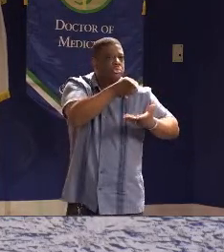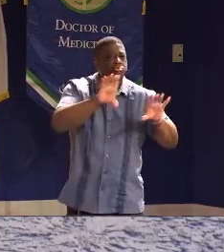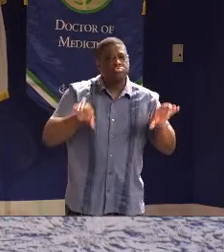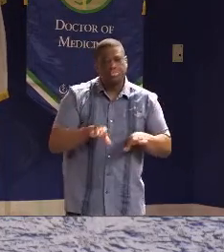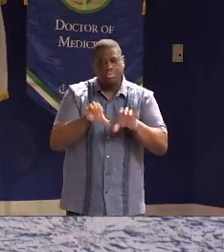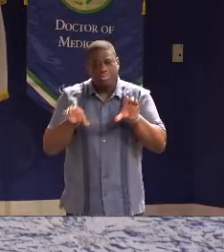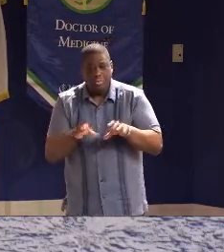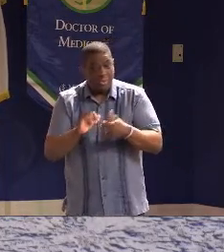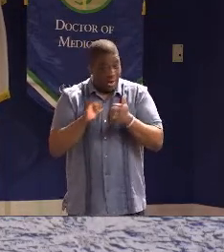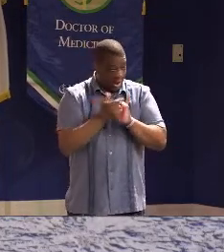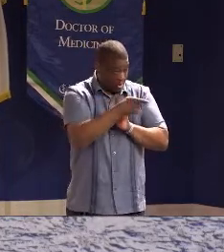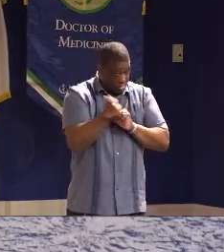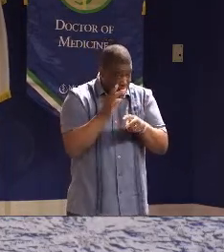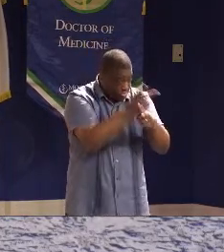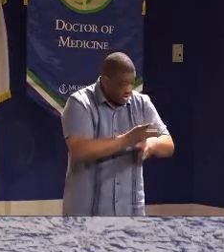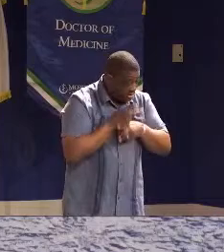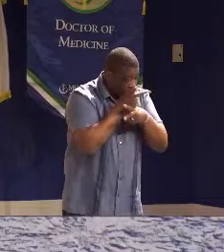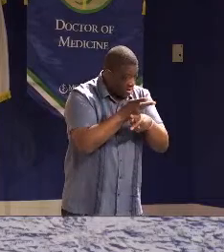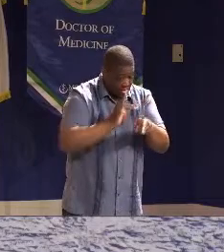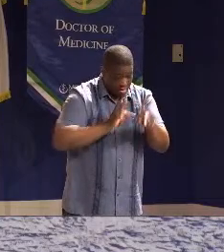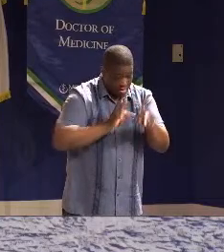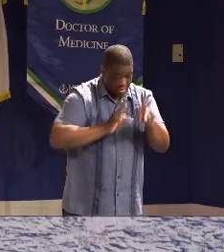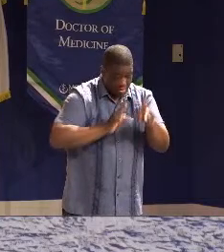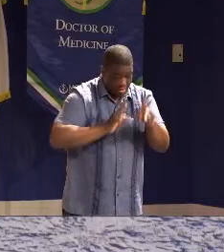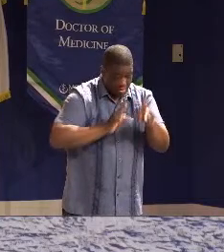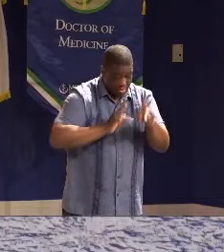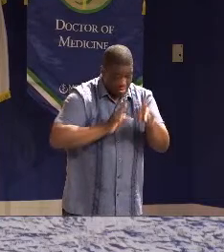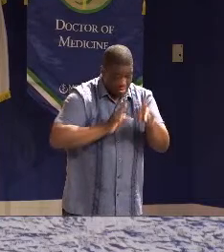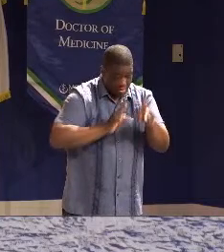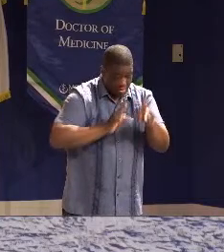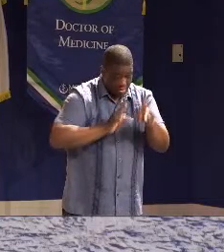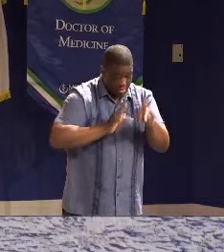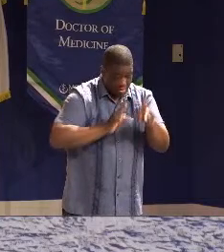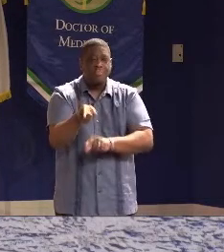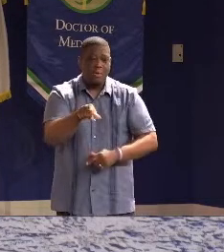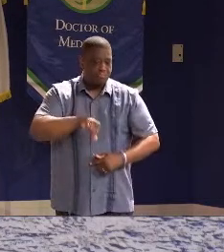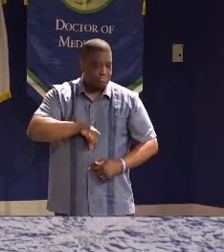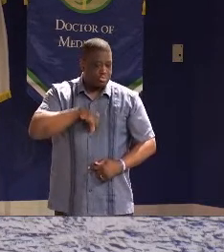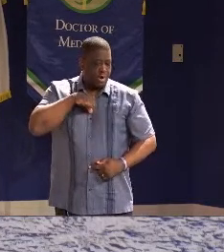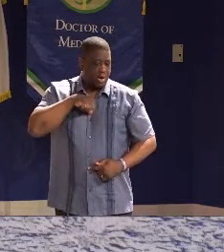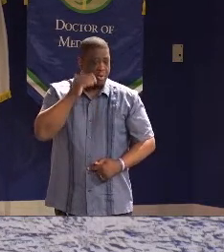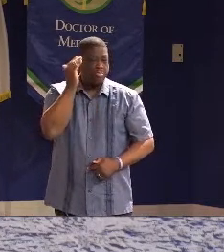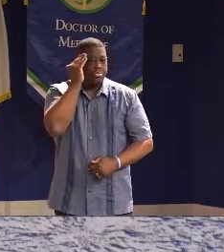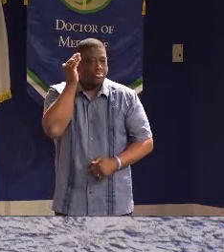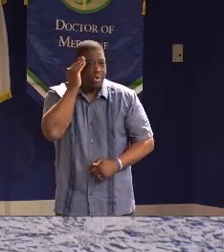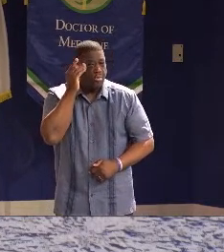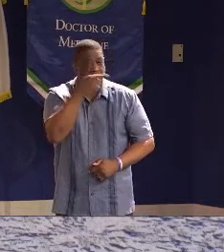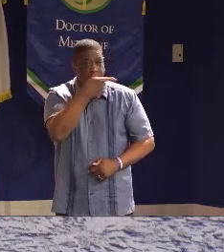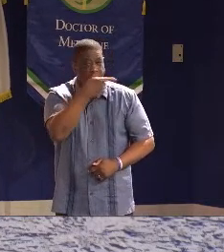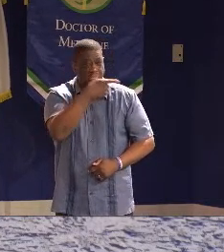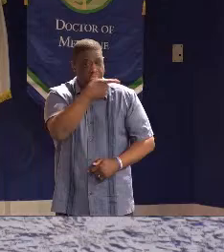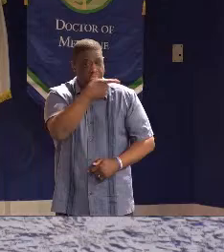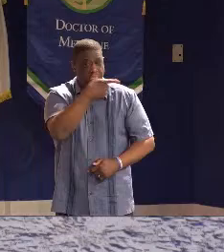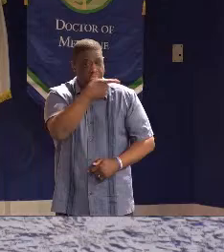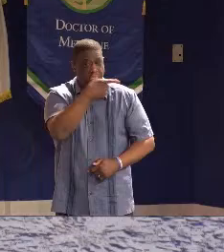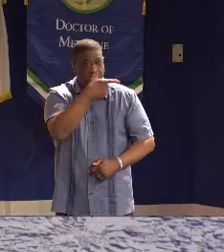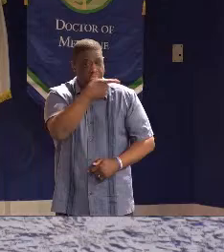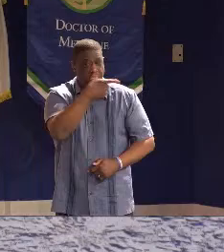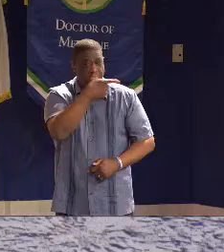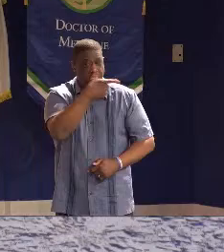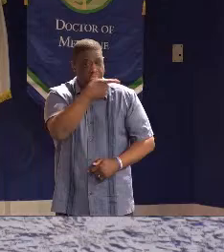of how you care for people. You're going to make them proud to know that you are our graduates.